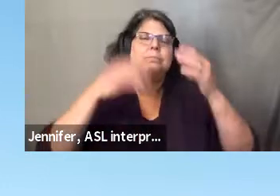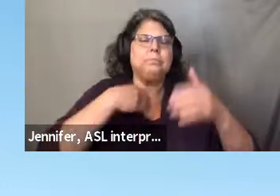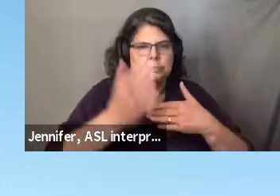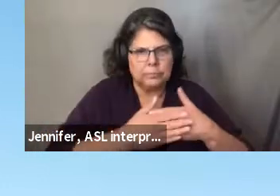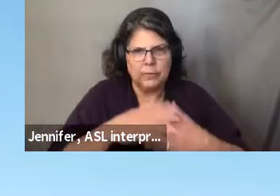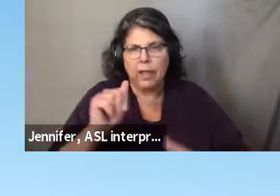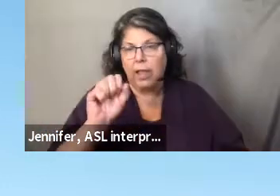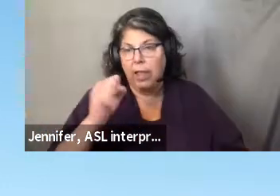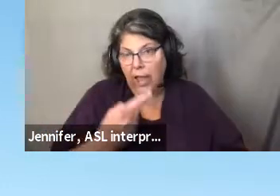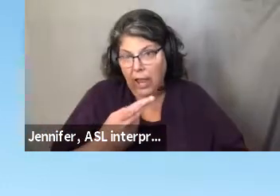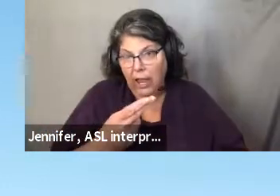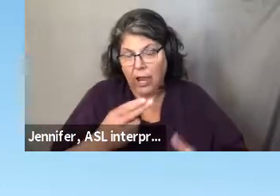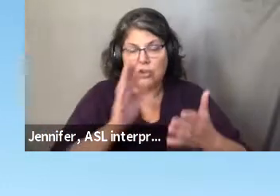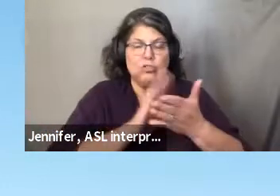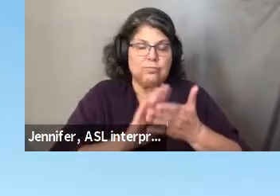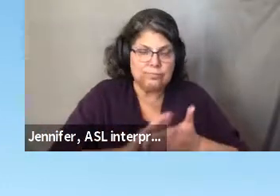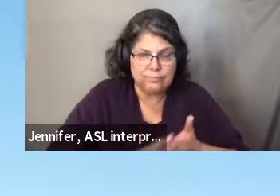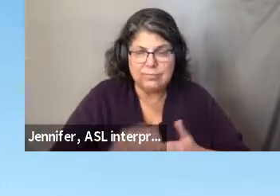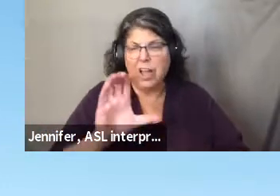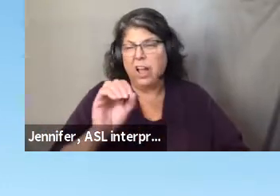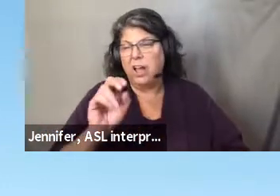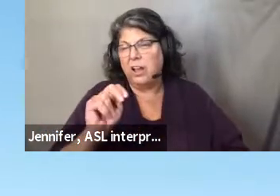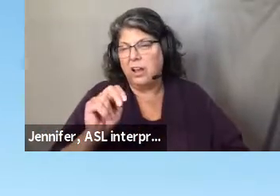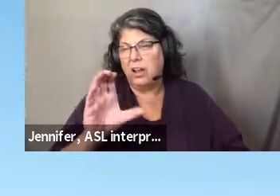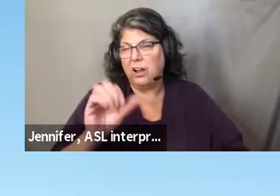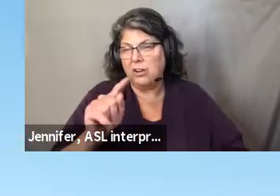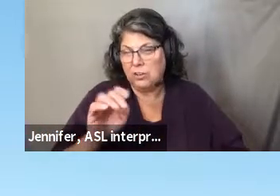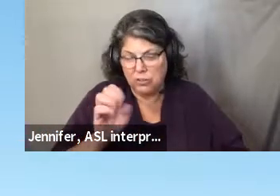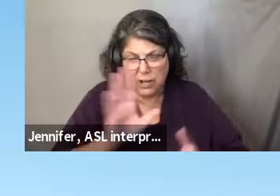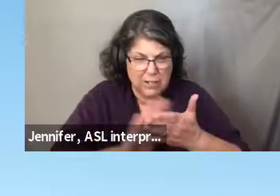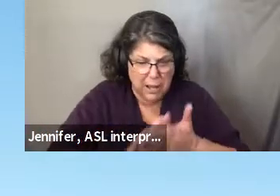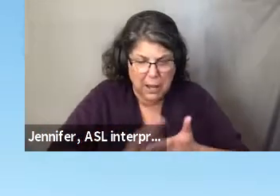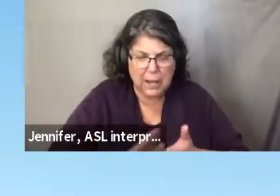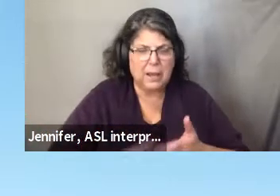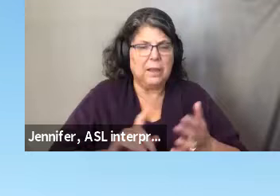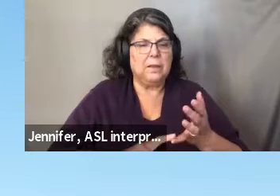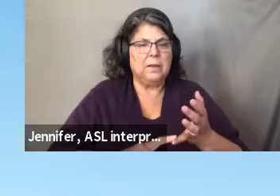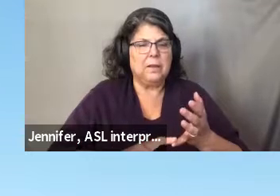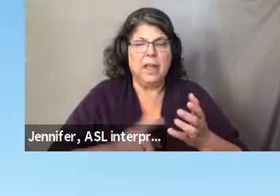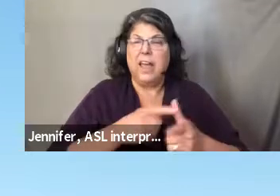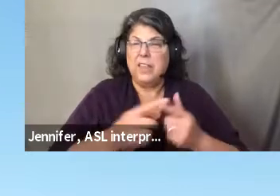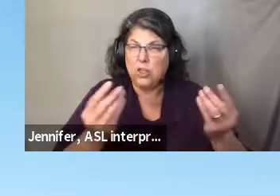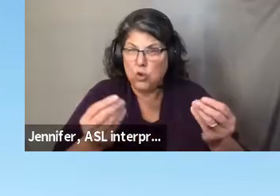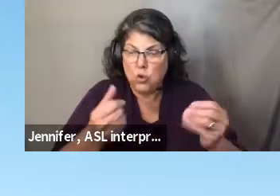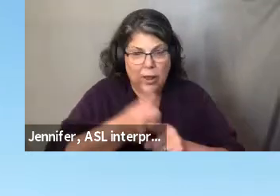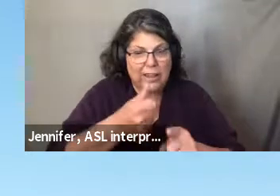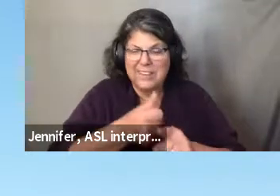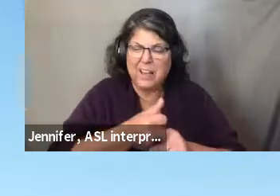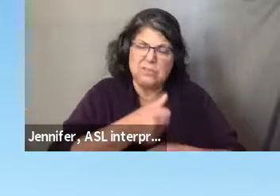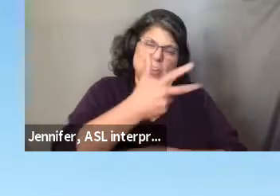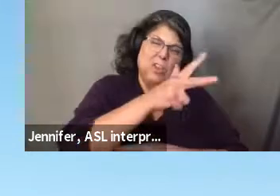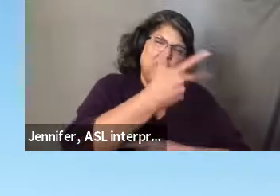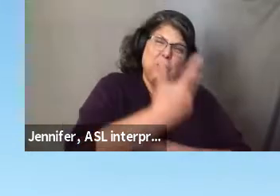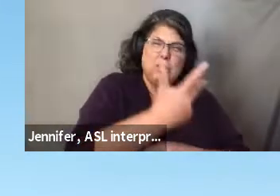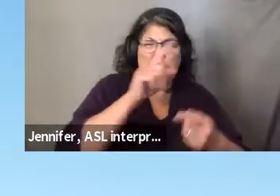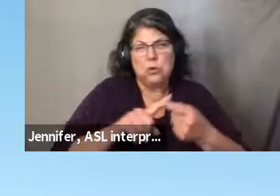removal. After that's done, we scrape 3 to 6 inches of soil off the top to